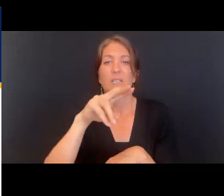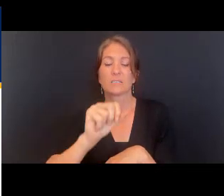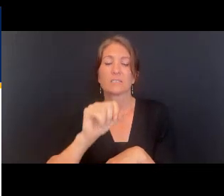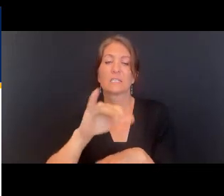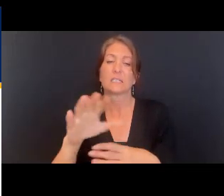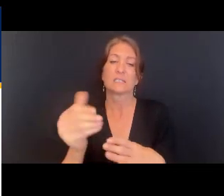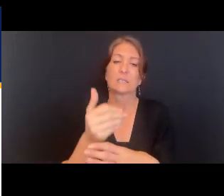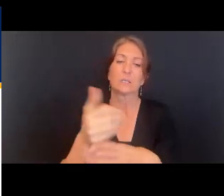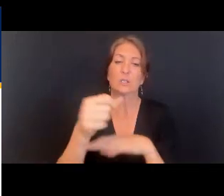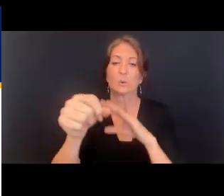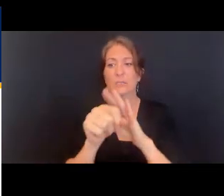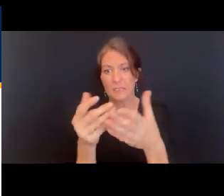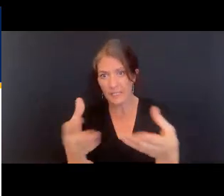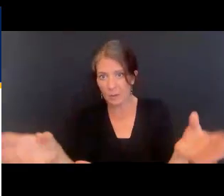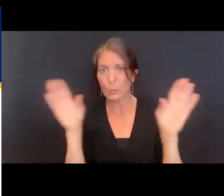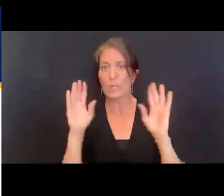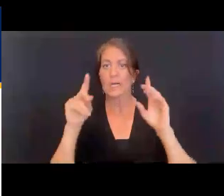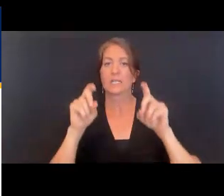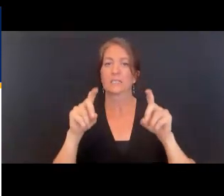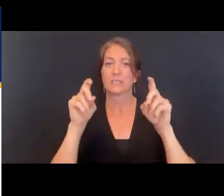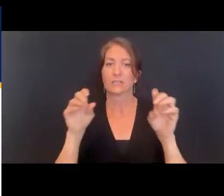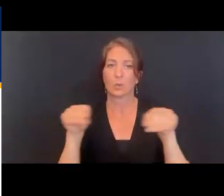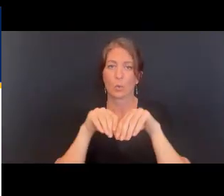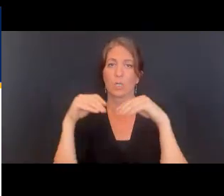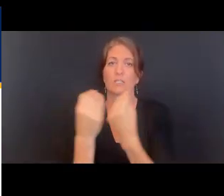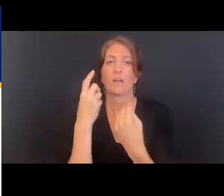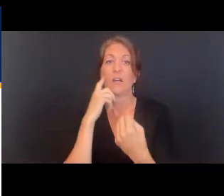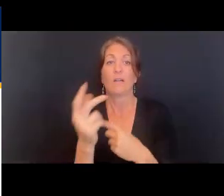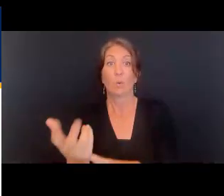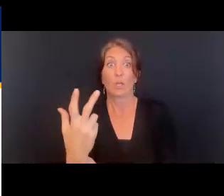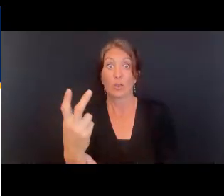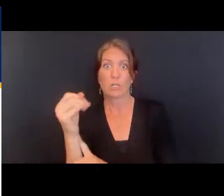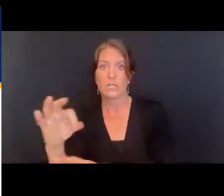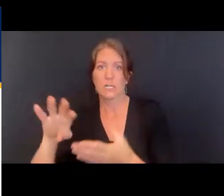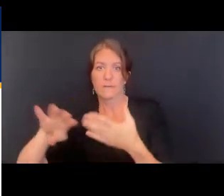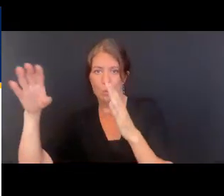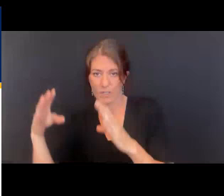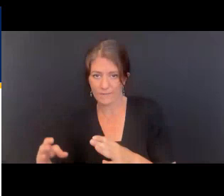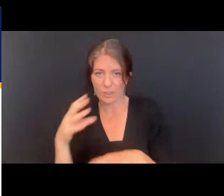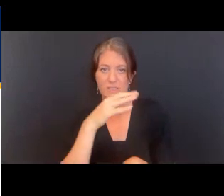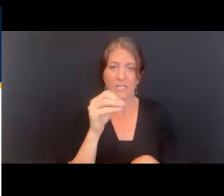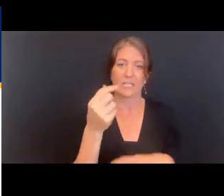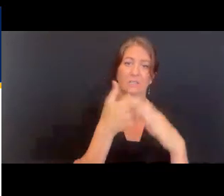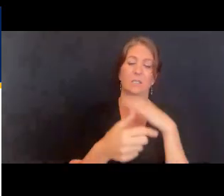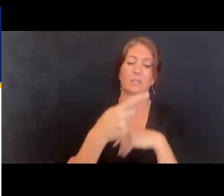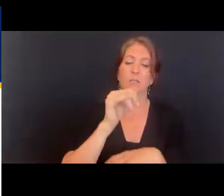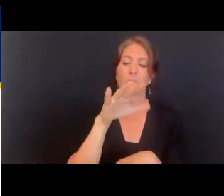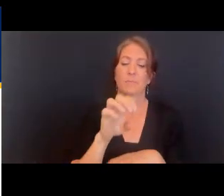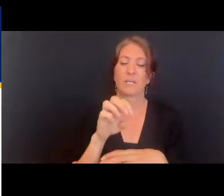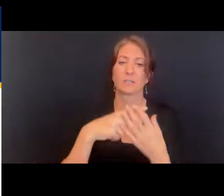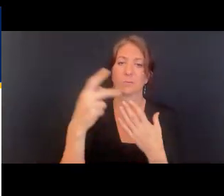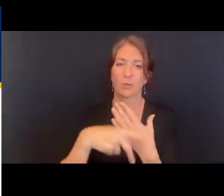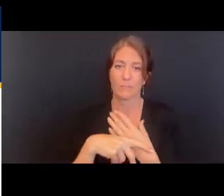assessing organization for 3 of the HCBS waivers and the PACE program. We're a government contractor who